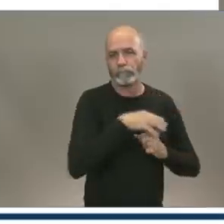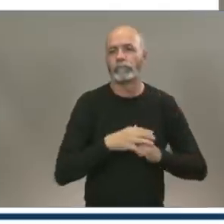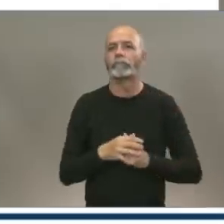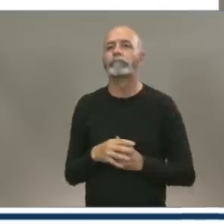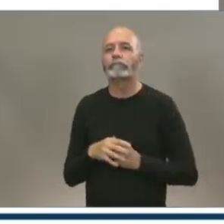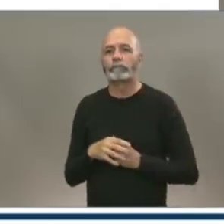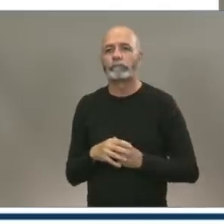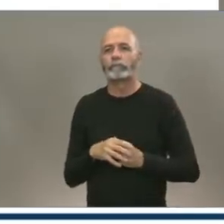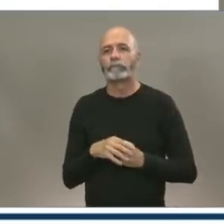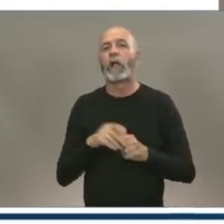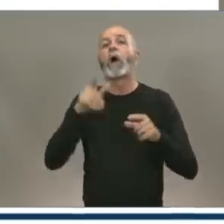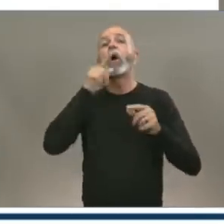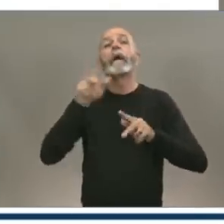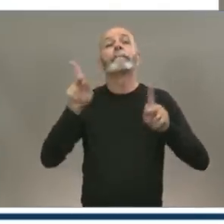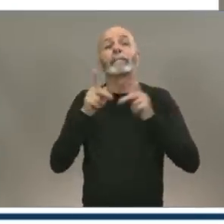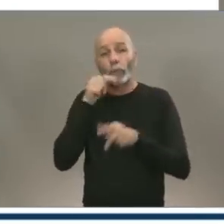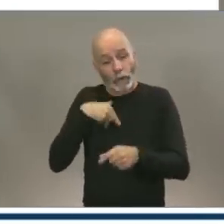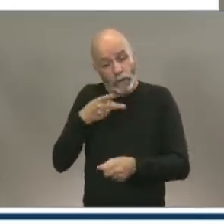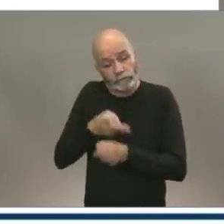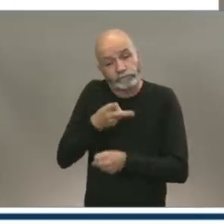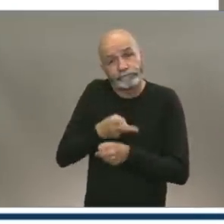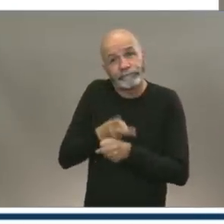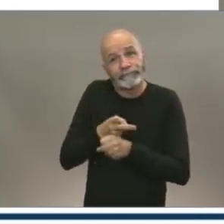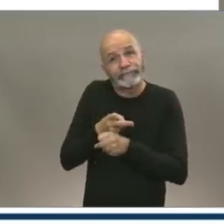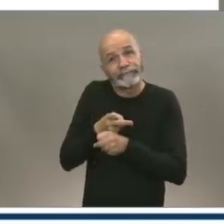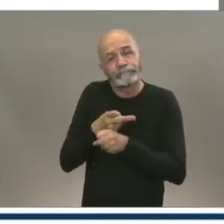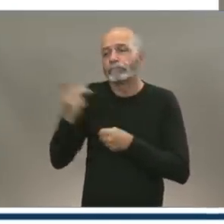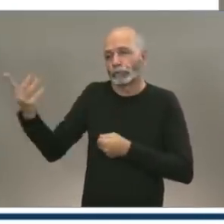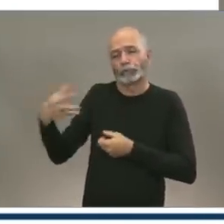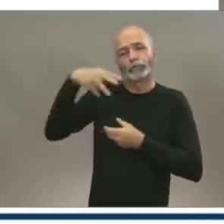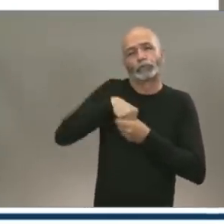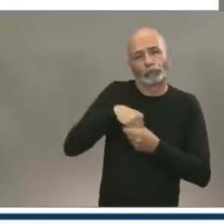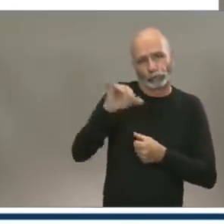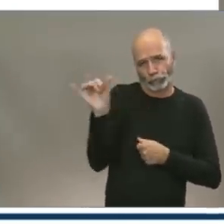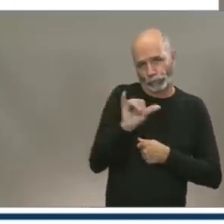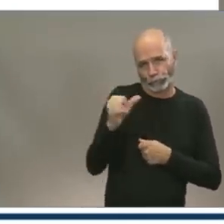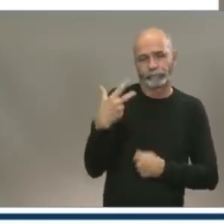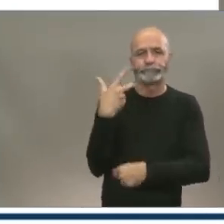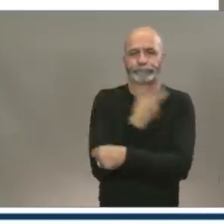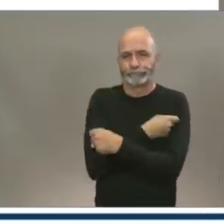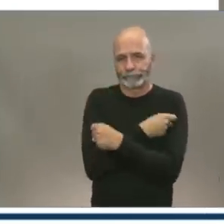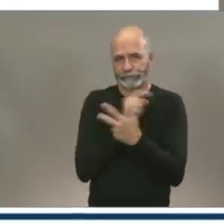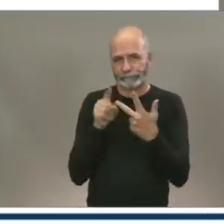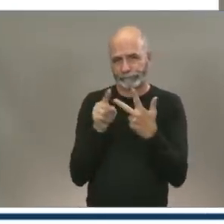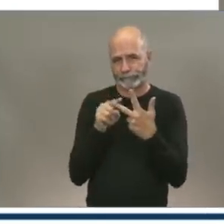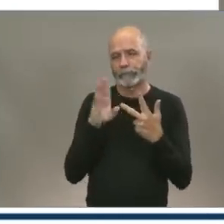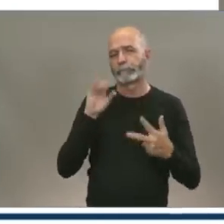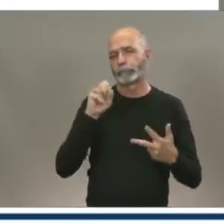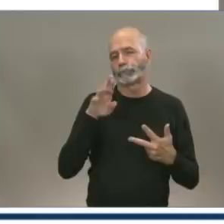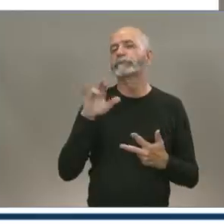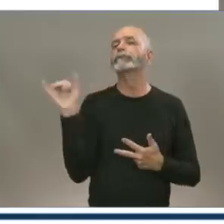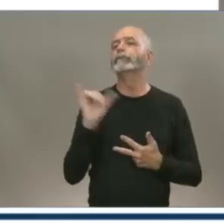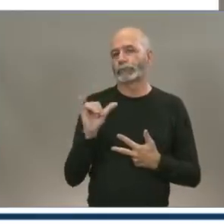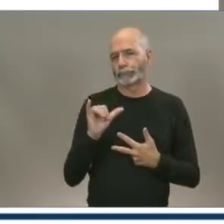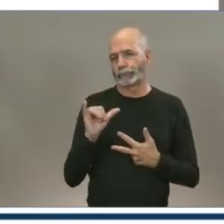designated caregivers are also being included in the booster rollout if they received their second